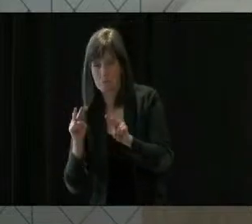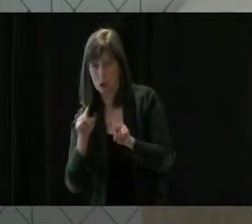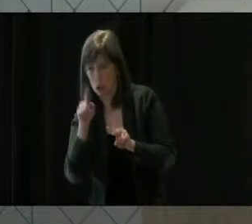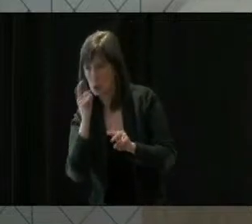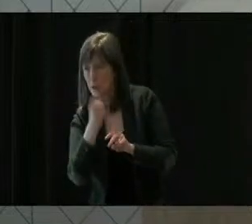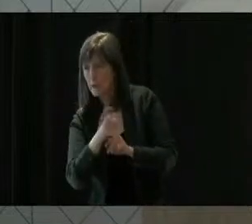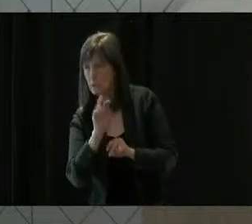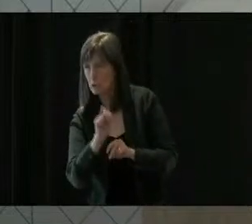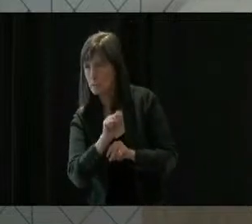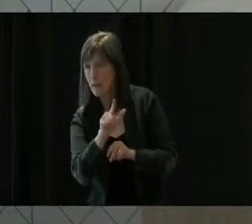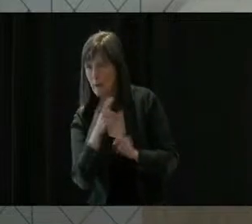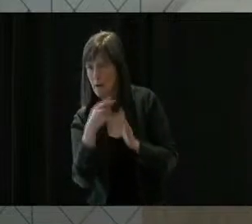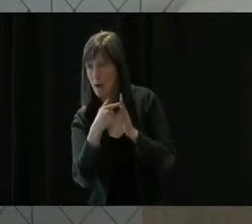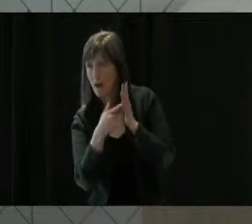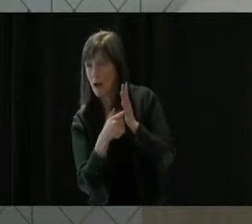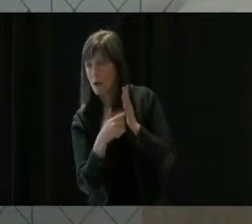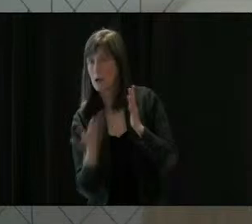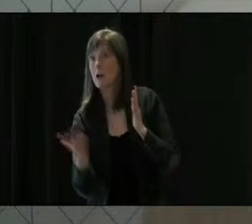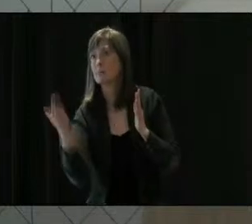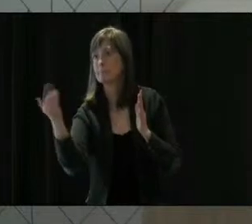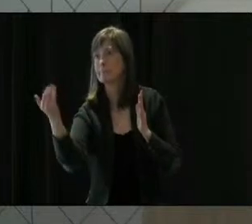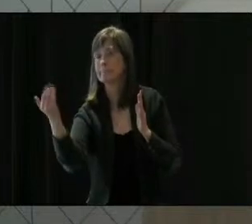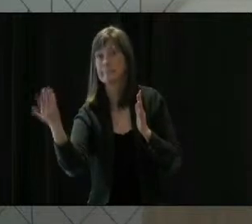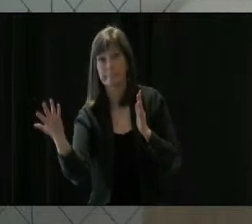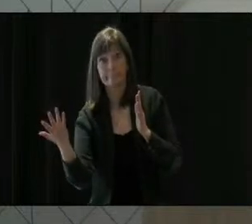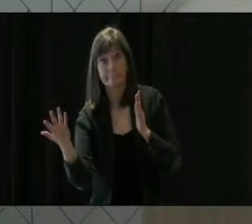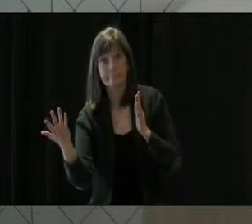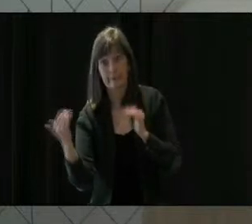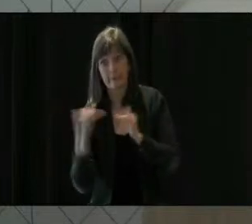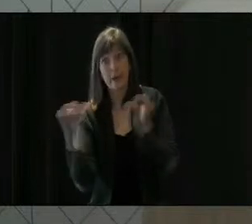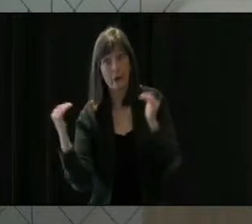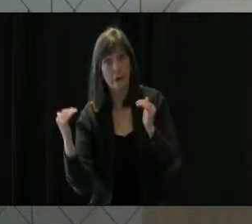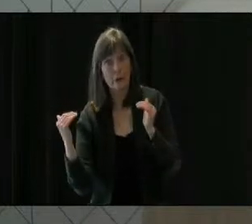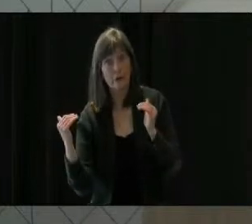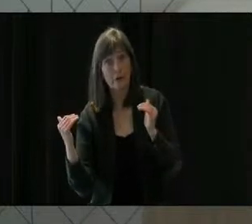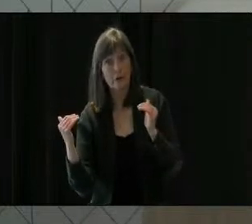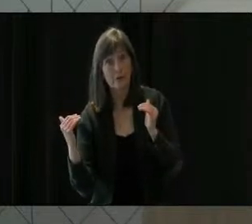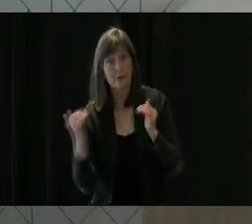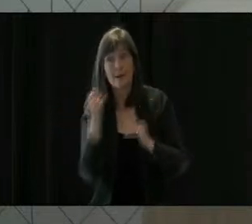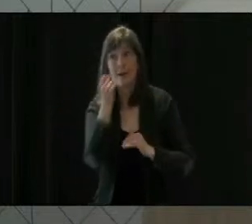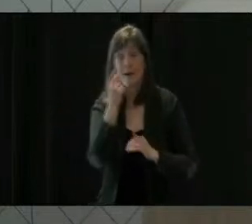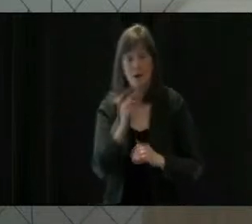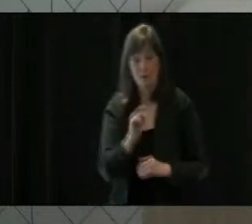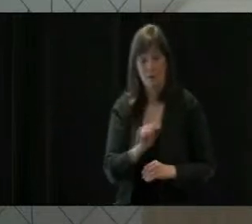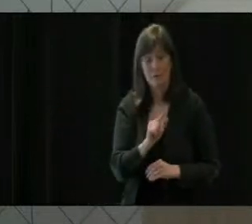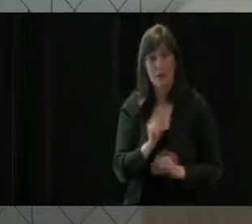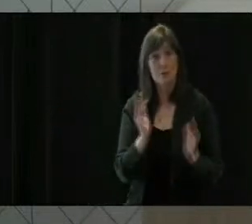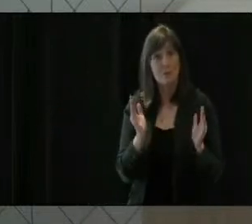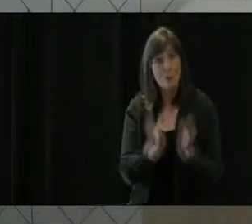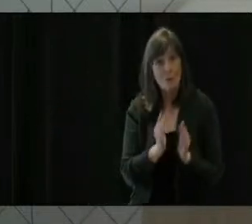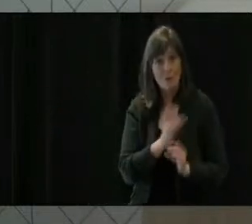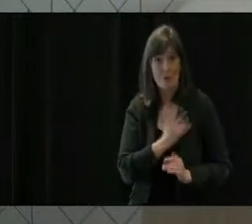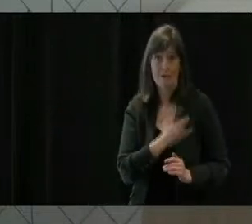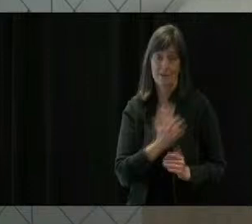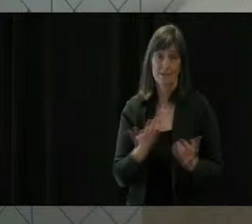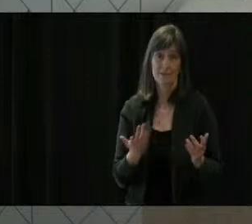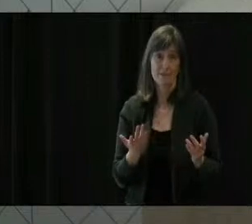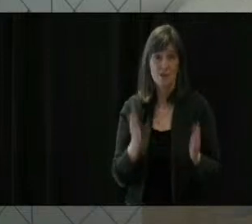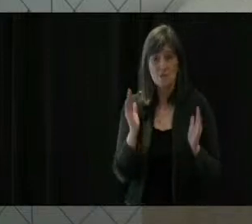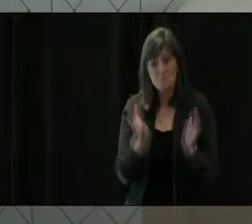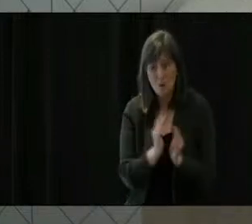And, while the Newfoundland economy is a small economy, it's a smaller province, and so the amounts that we're talking